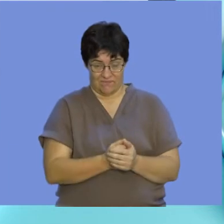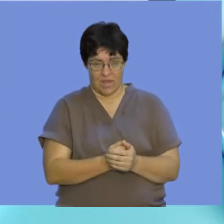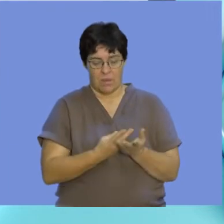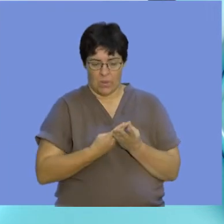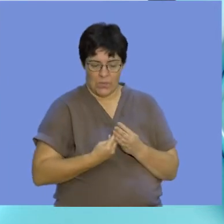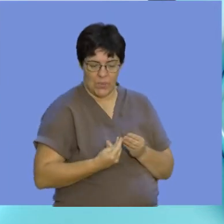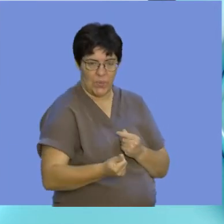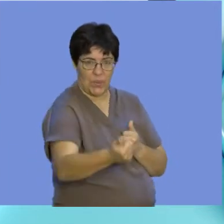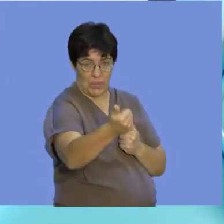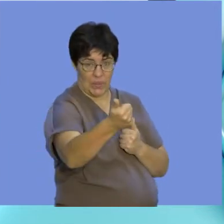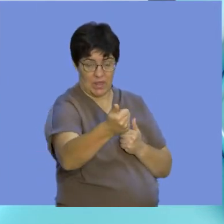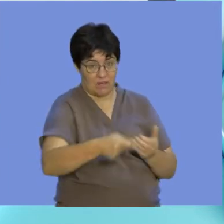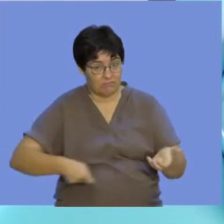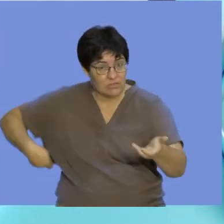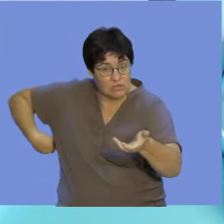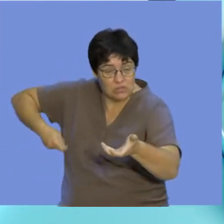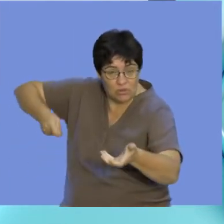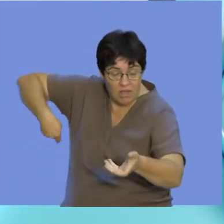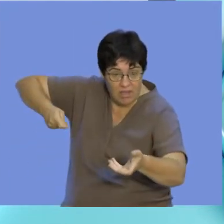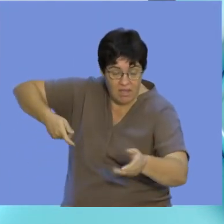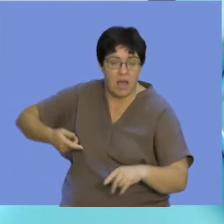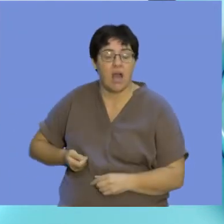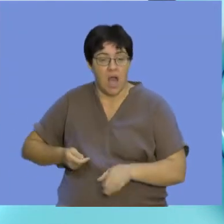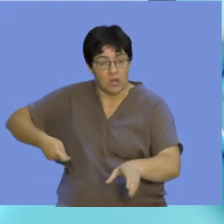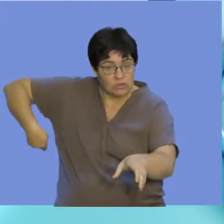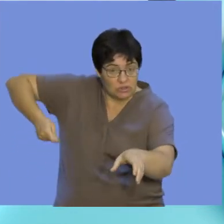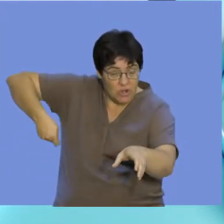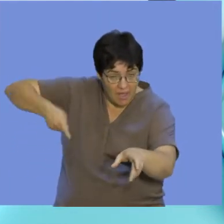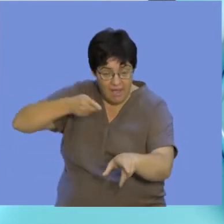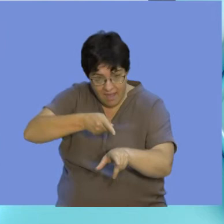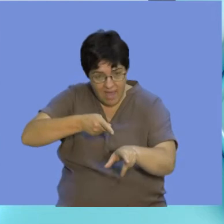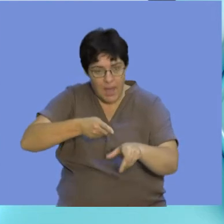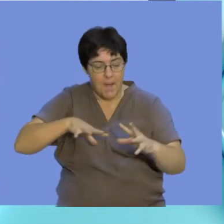and smooth. But when those snooker balls hit each other, it's